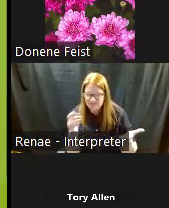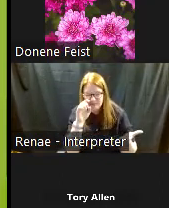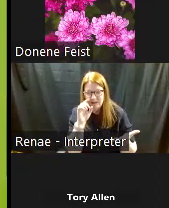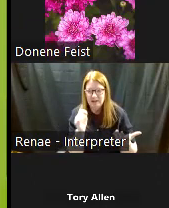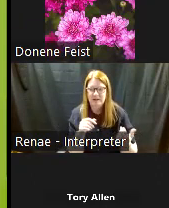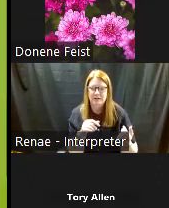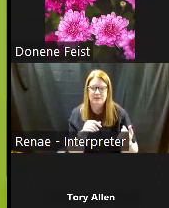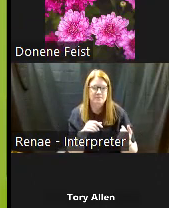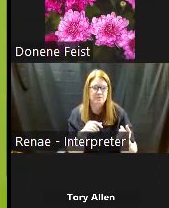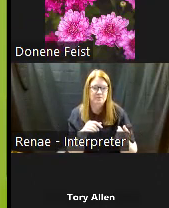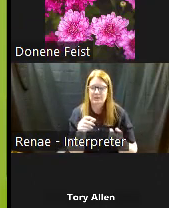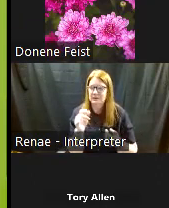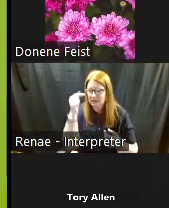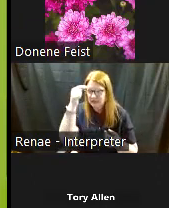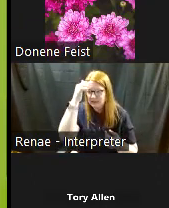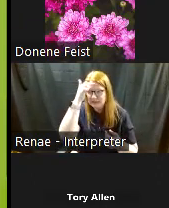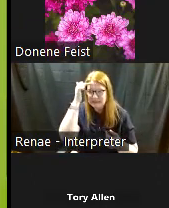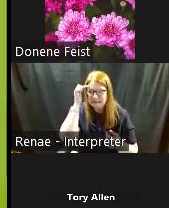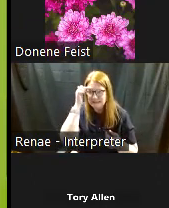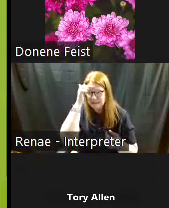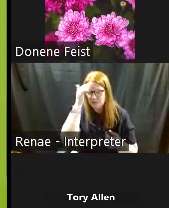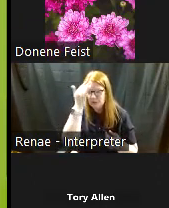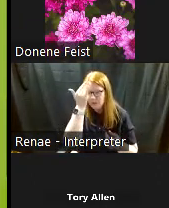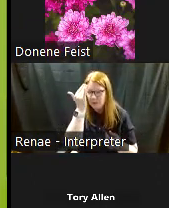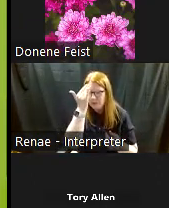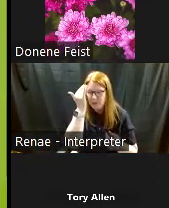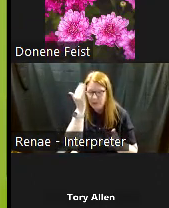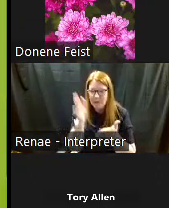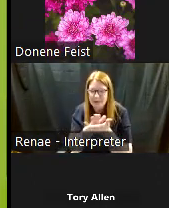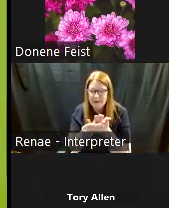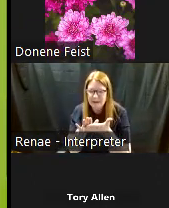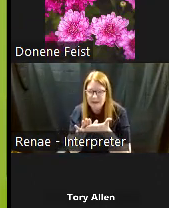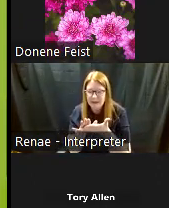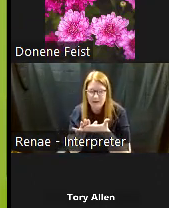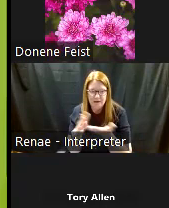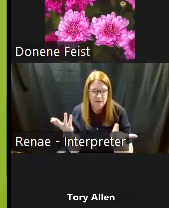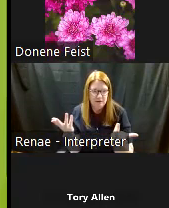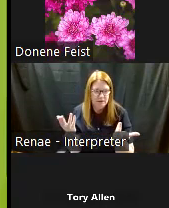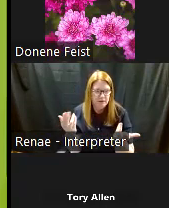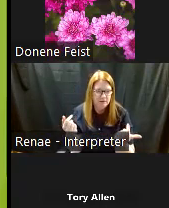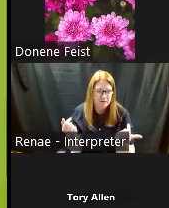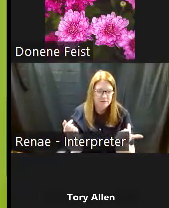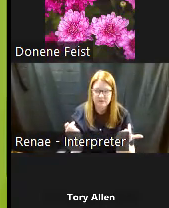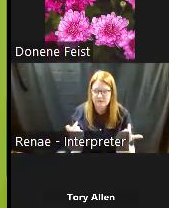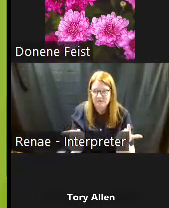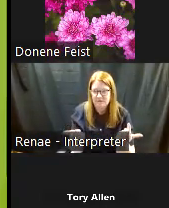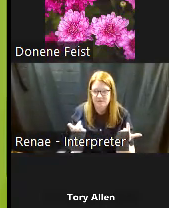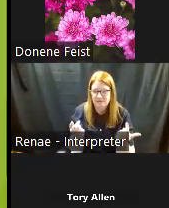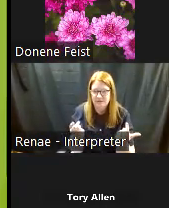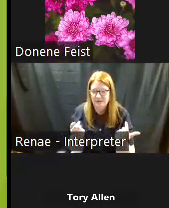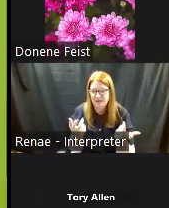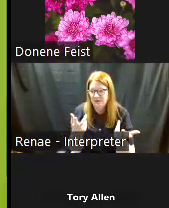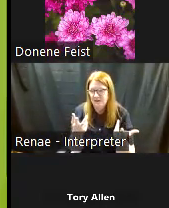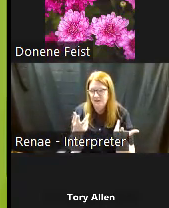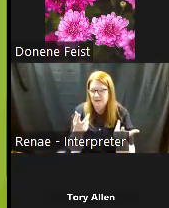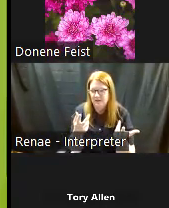to clean off the skin where we're going to put the stickers and where the electrodes. So I think this is the part usually, I talk a